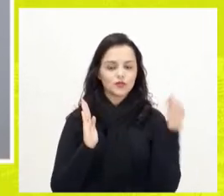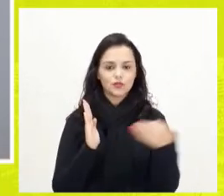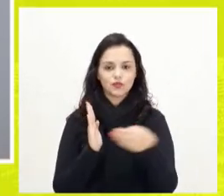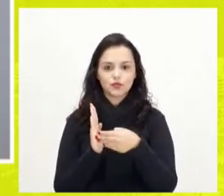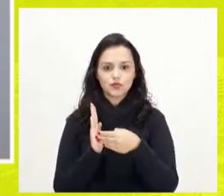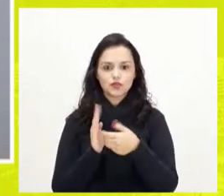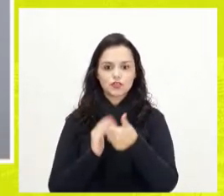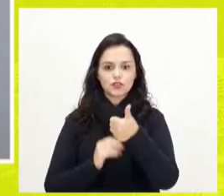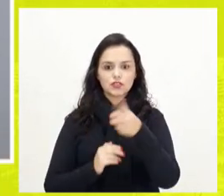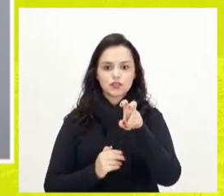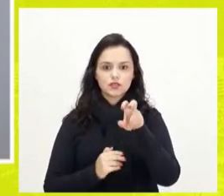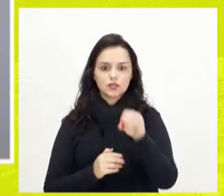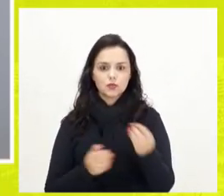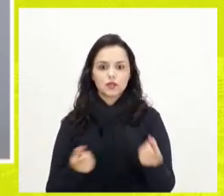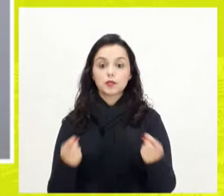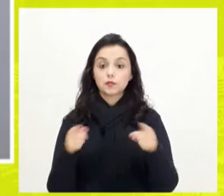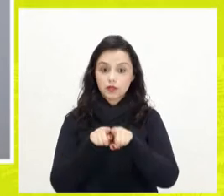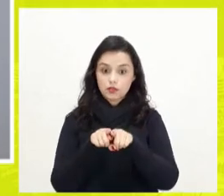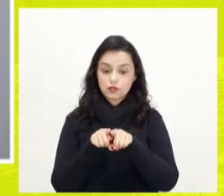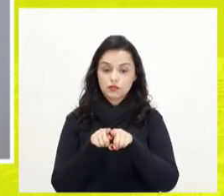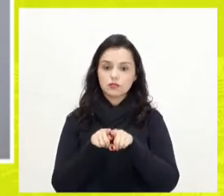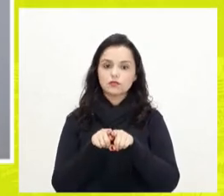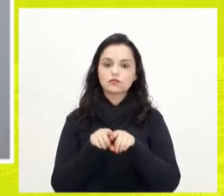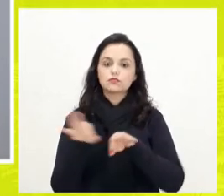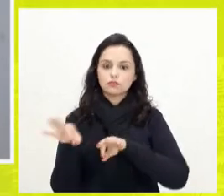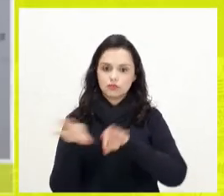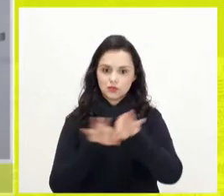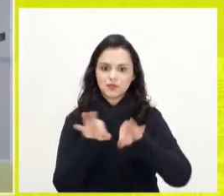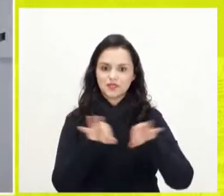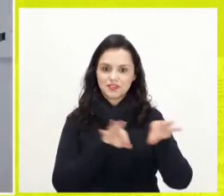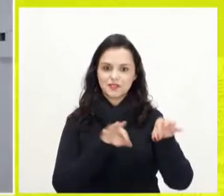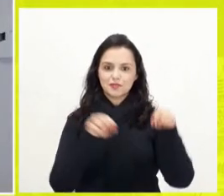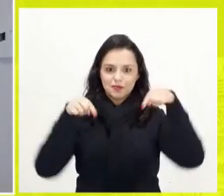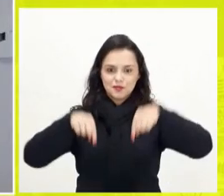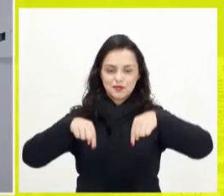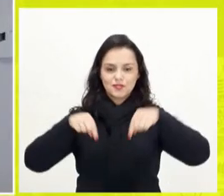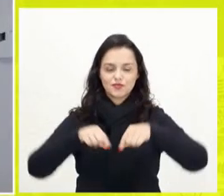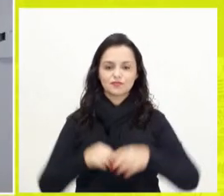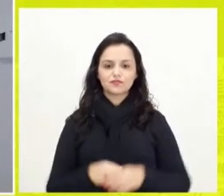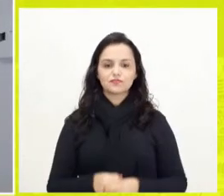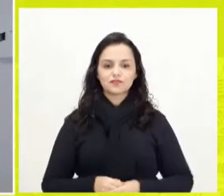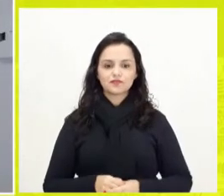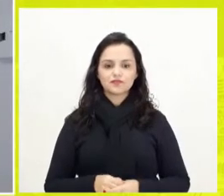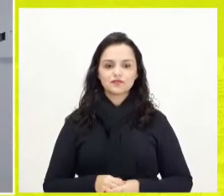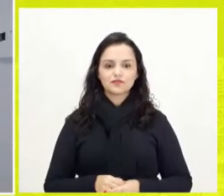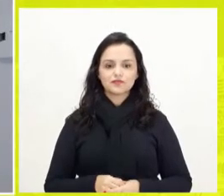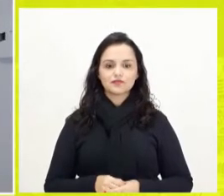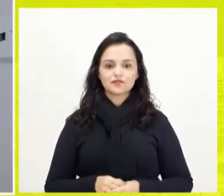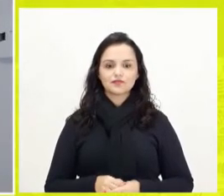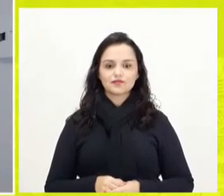partners that we have we have more than 150 partners working together